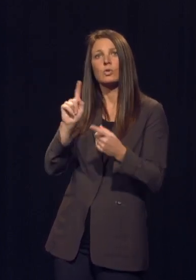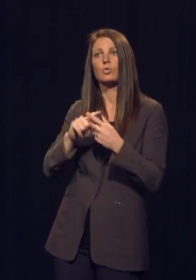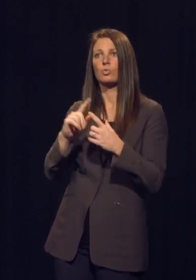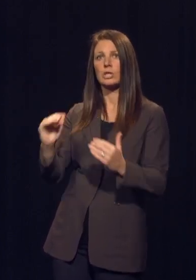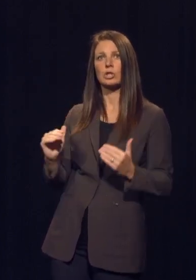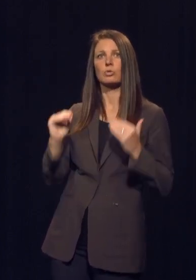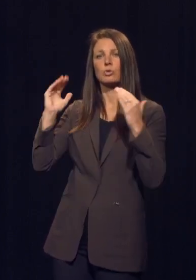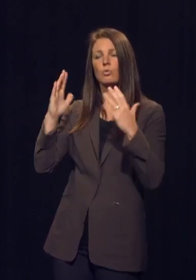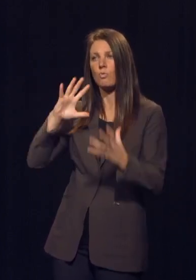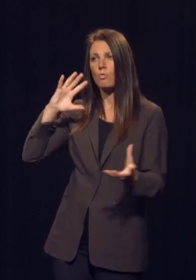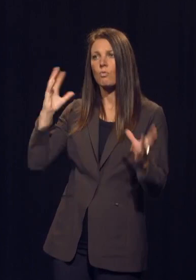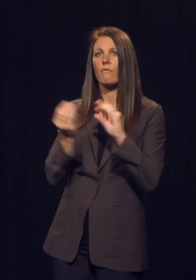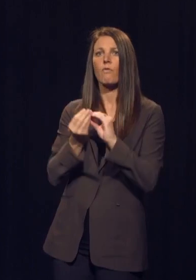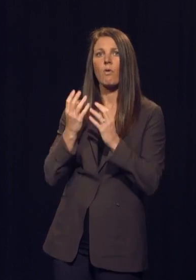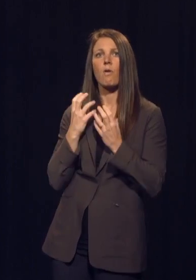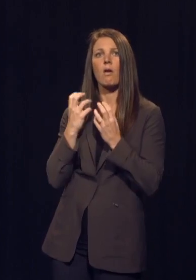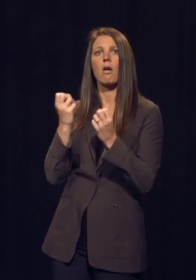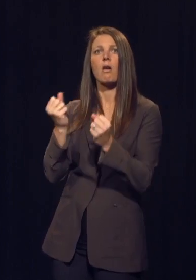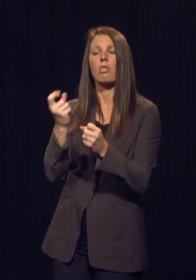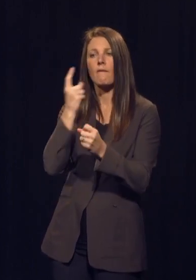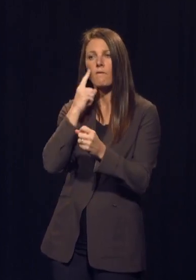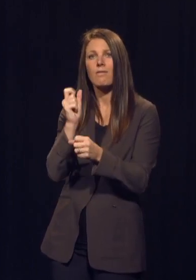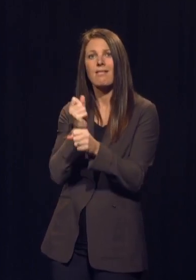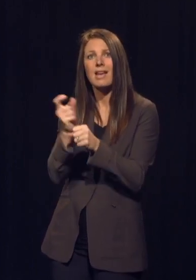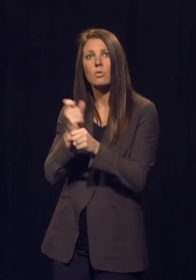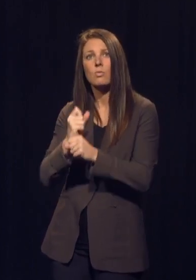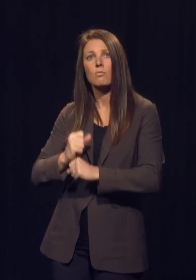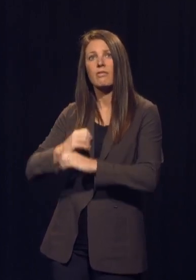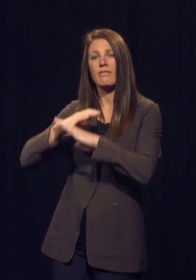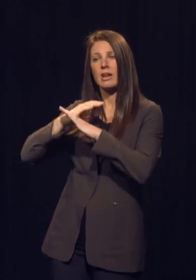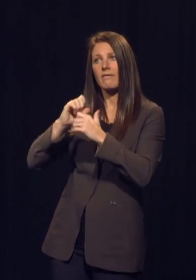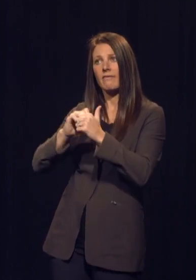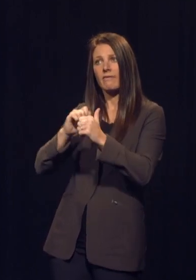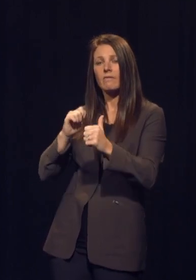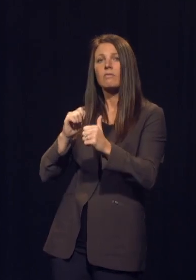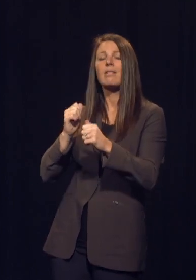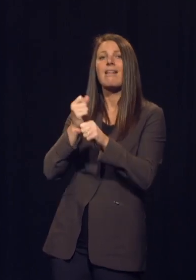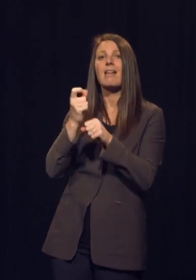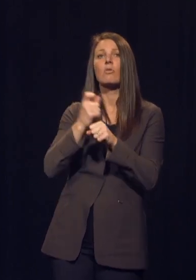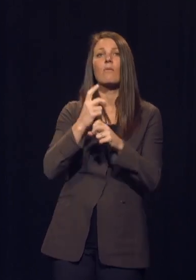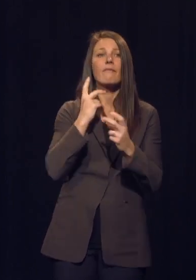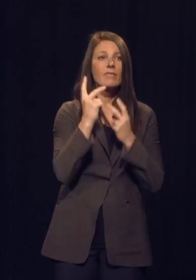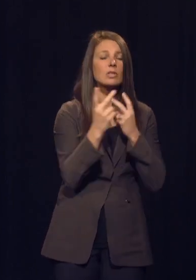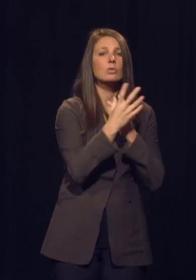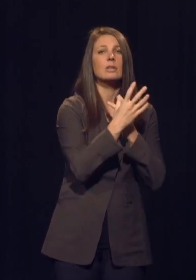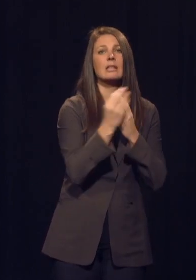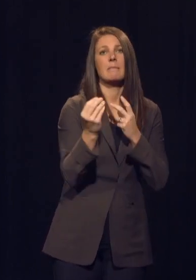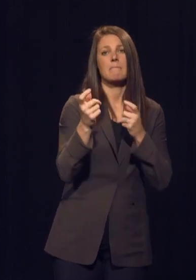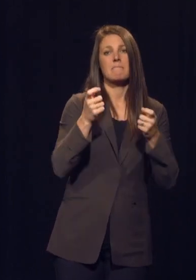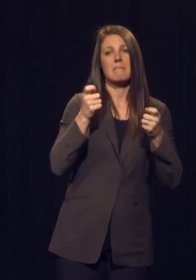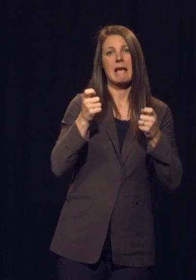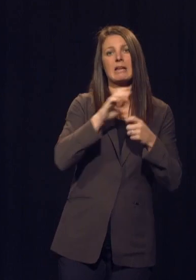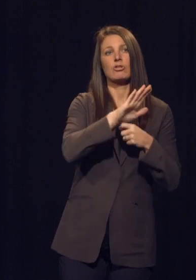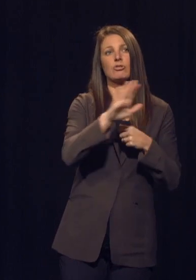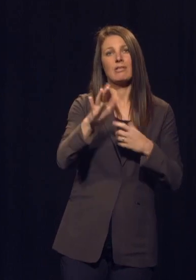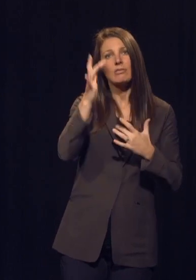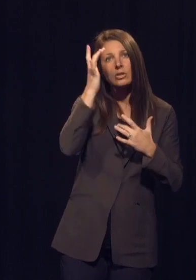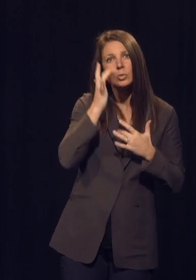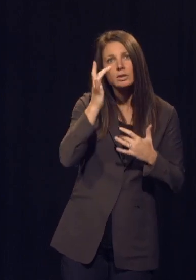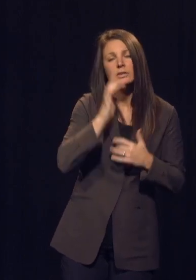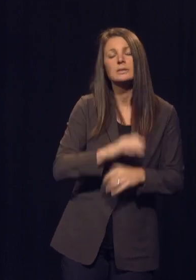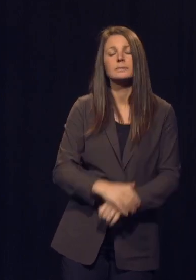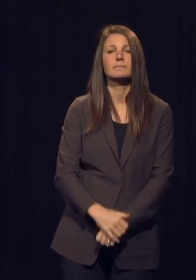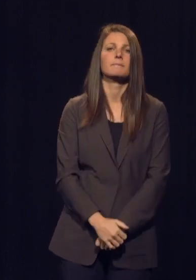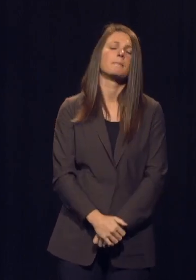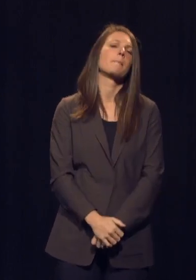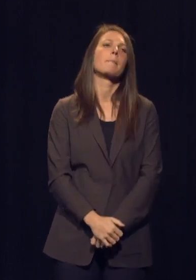health through annual preventative medical visits and management of acute and chronic illnesses. I